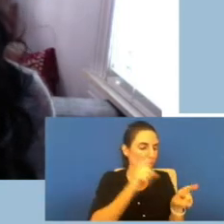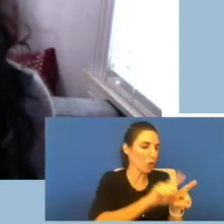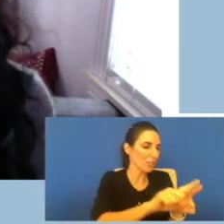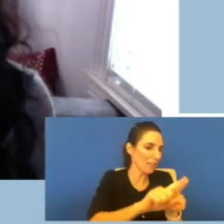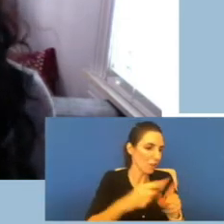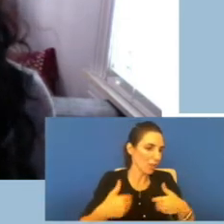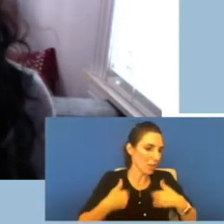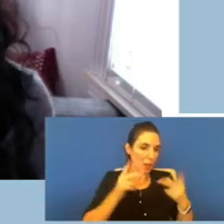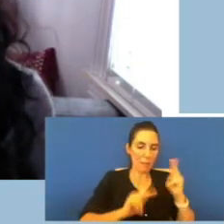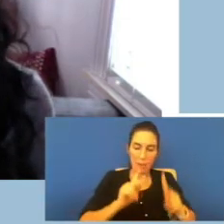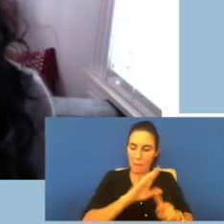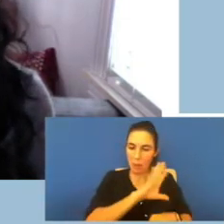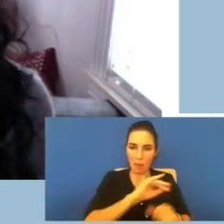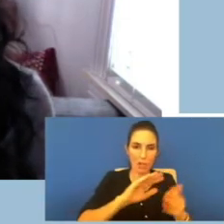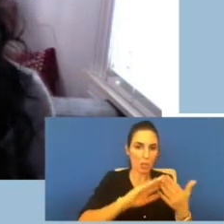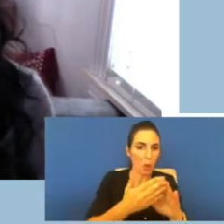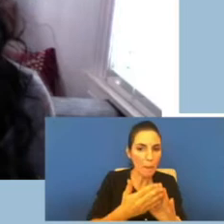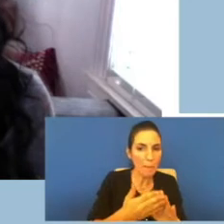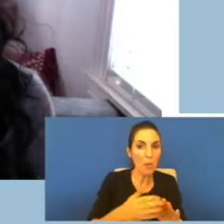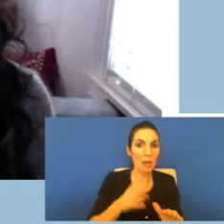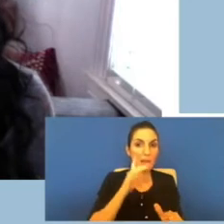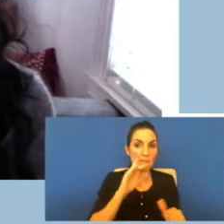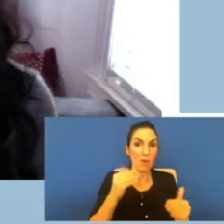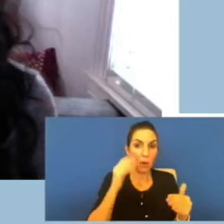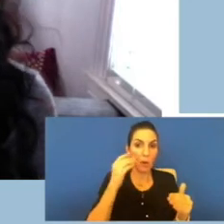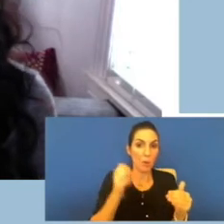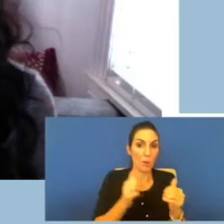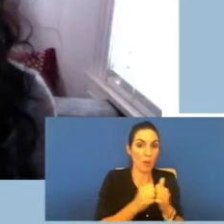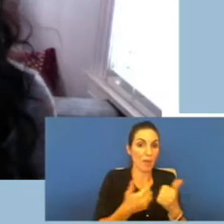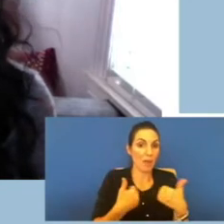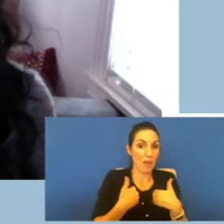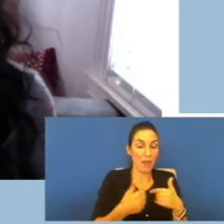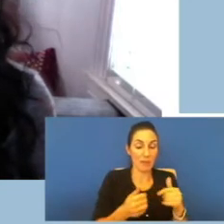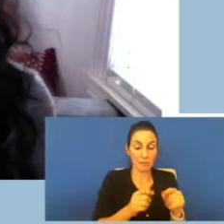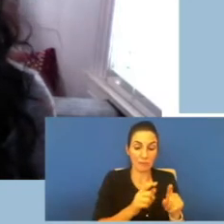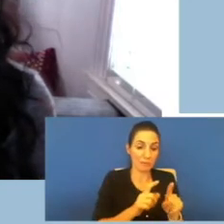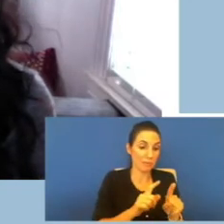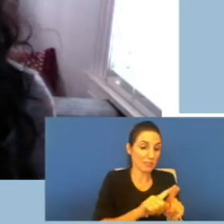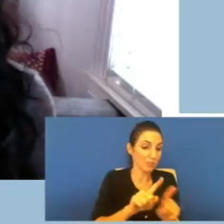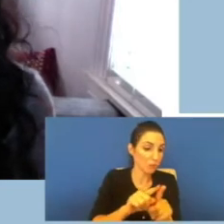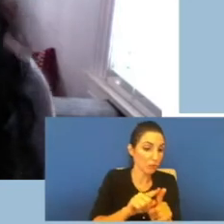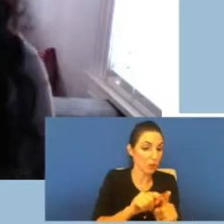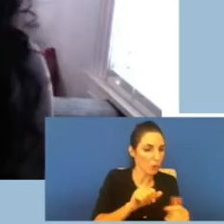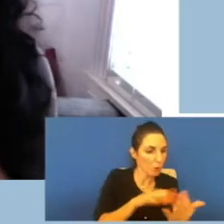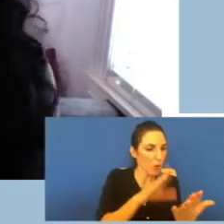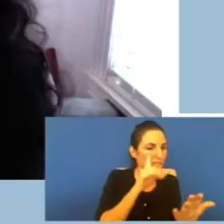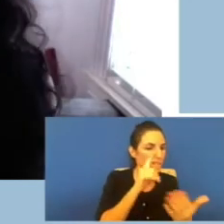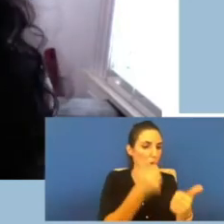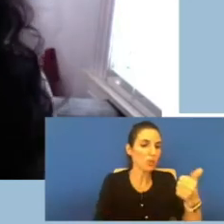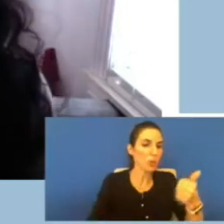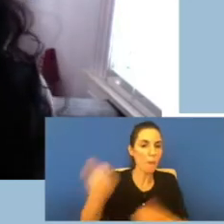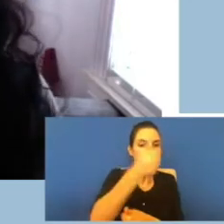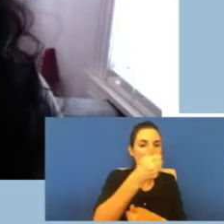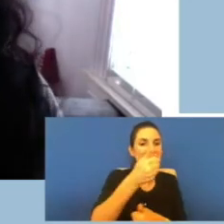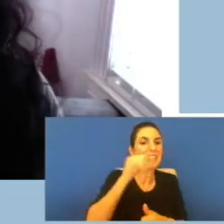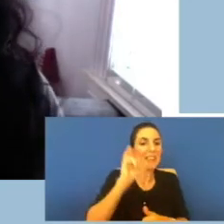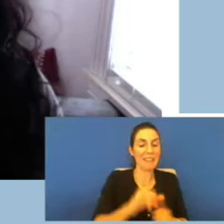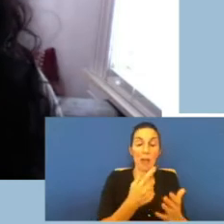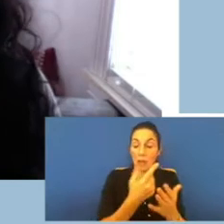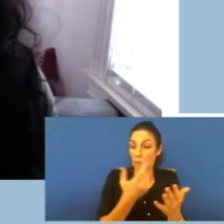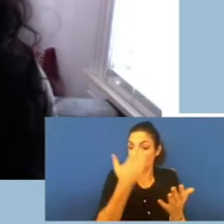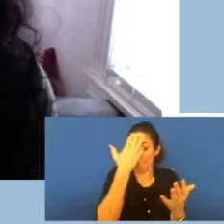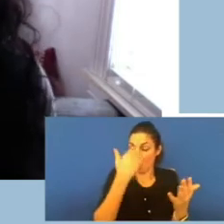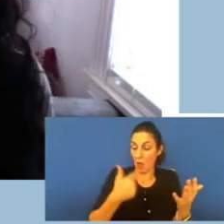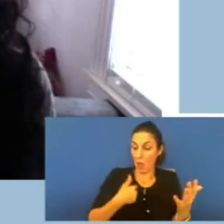world free of various forms of supremacy. And so that's just what brings me to education